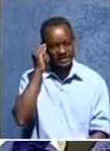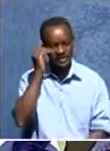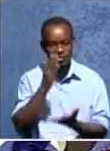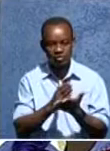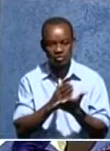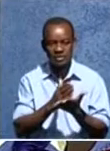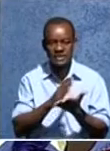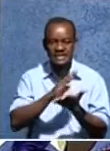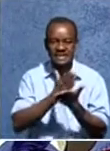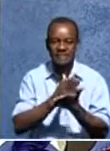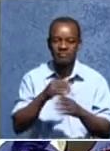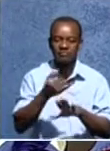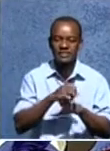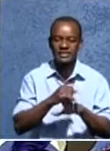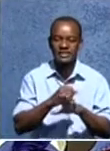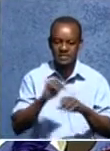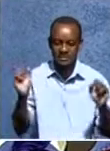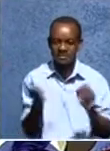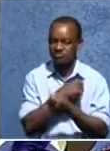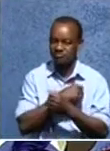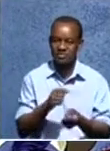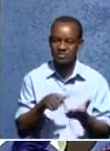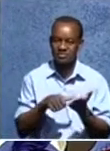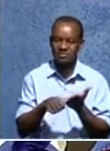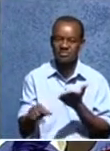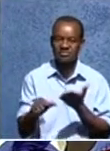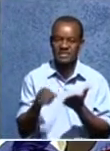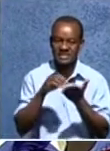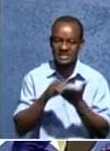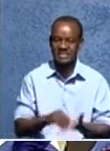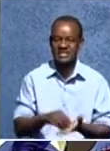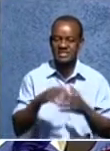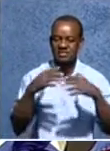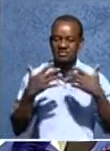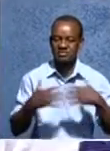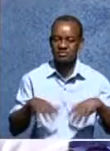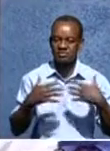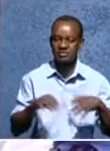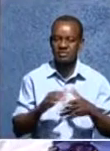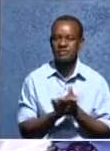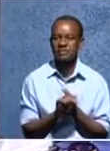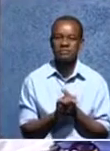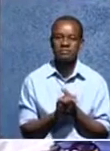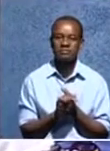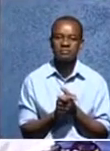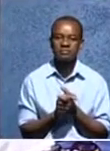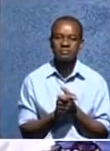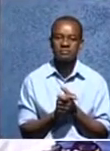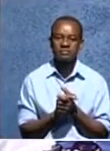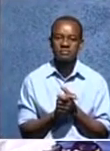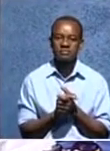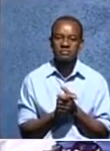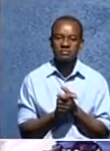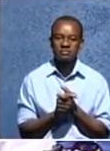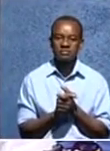family away on a holiday. Yeah, camping is an experience in itself. Then really try to, because what you get to see with the Namibians is that the trend